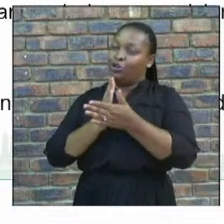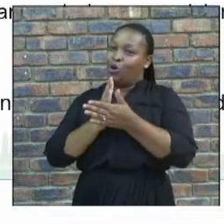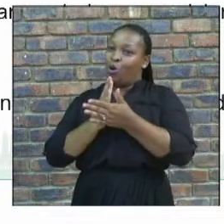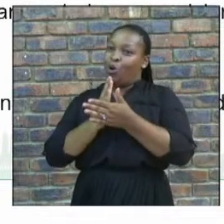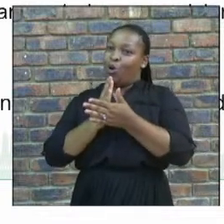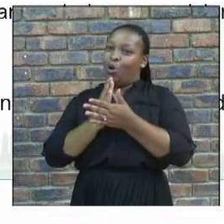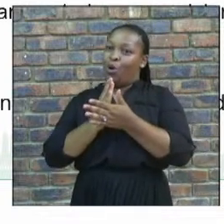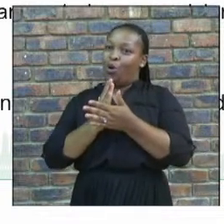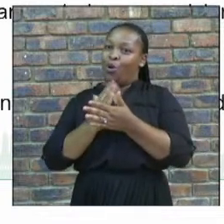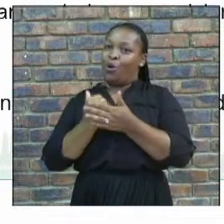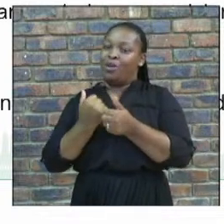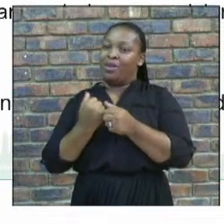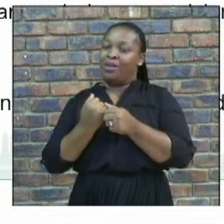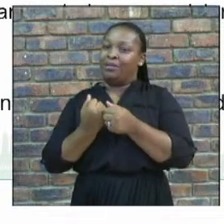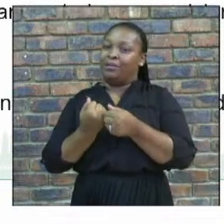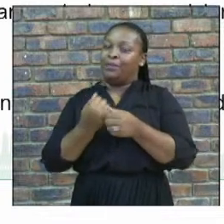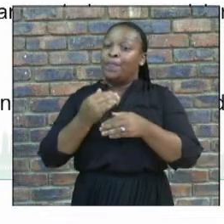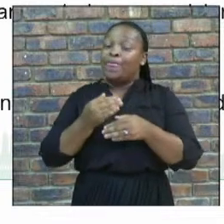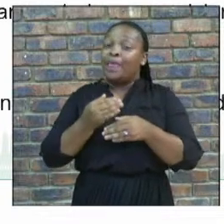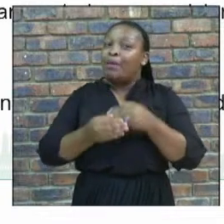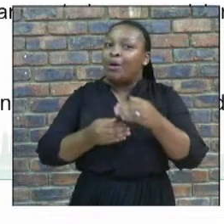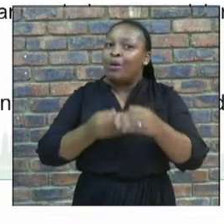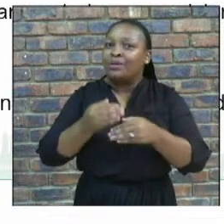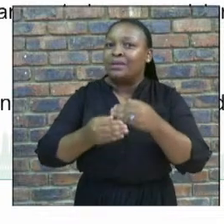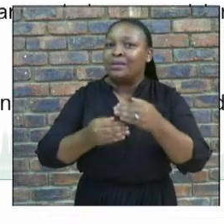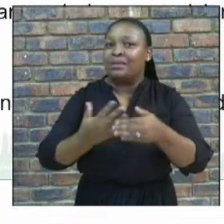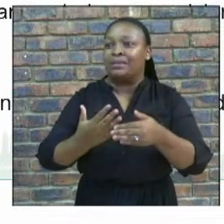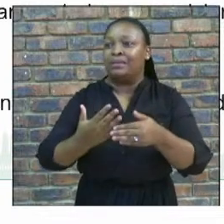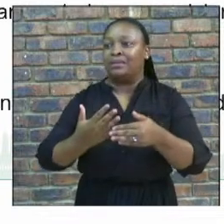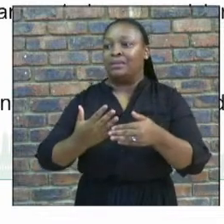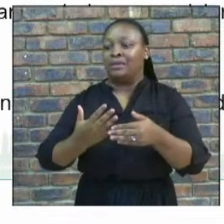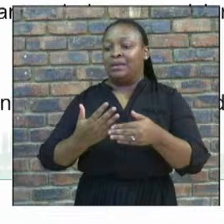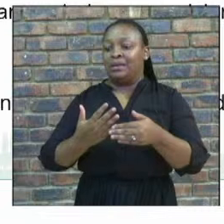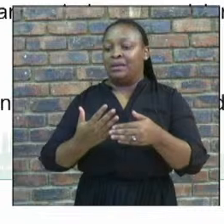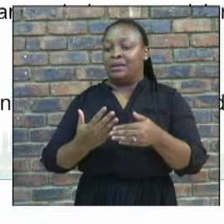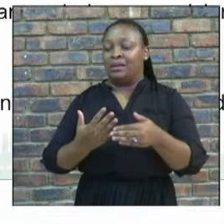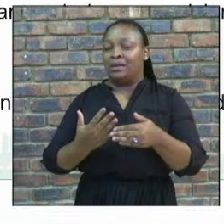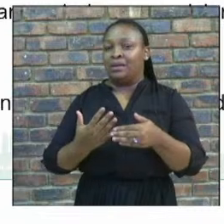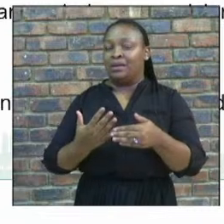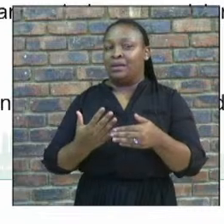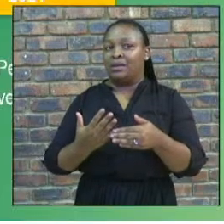and production of oil and gas in South Africa.